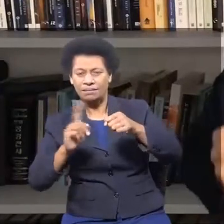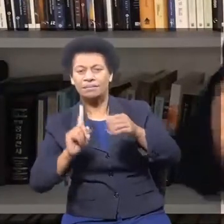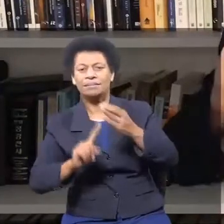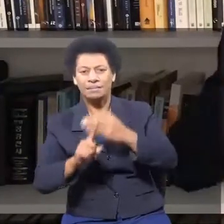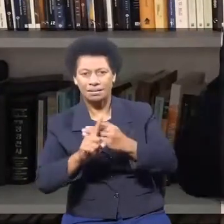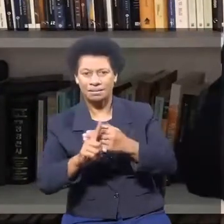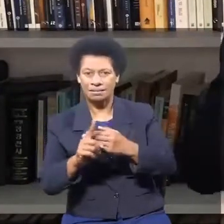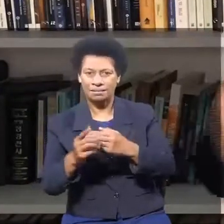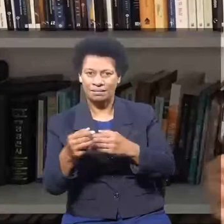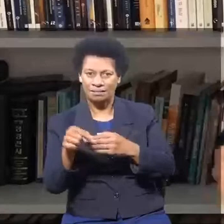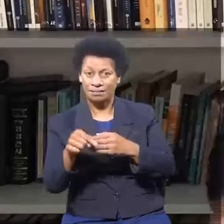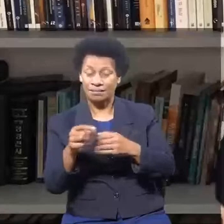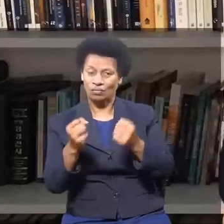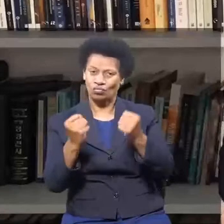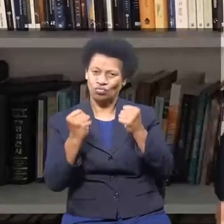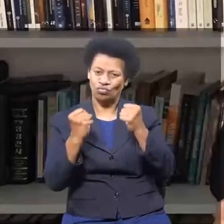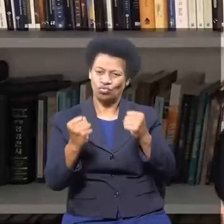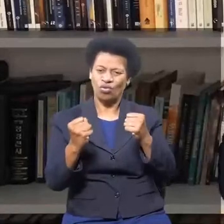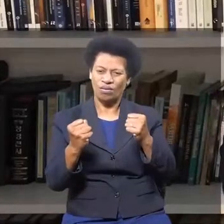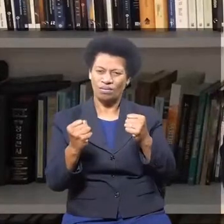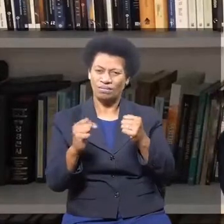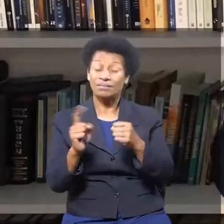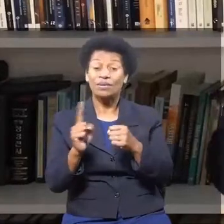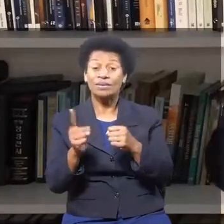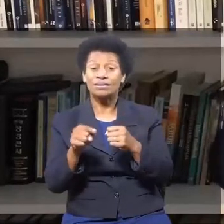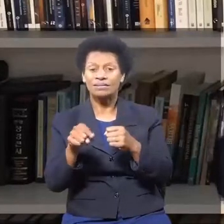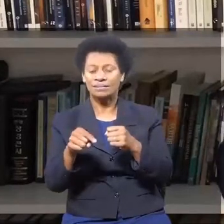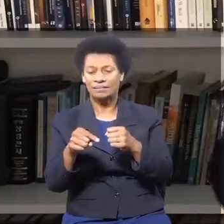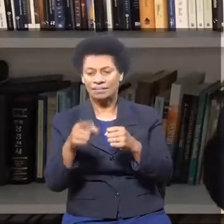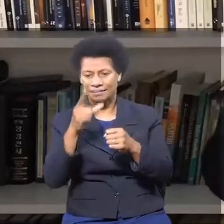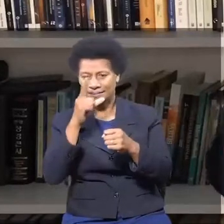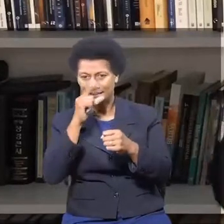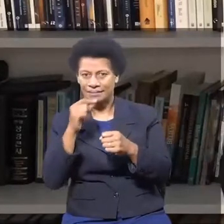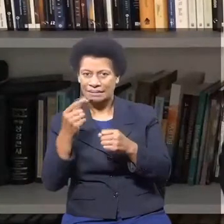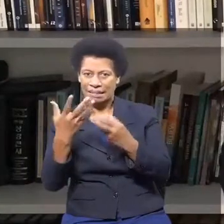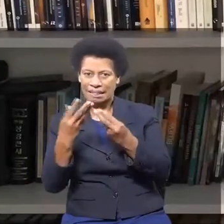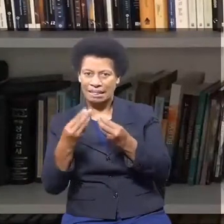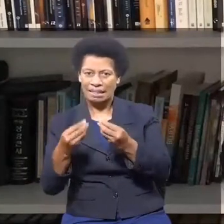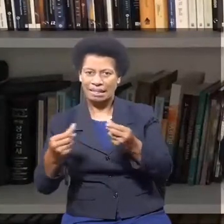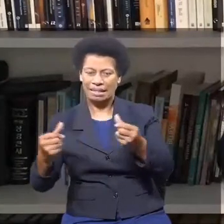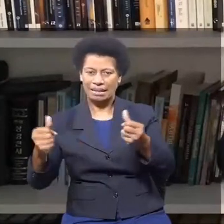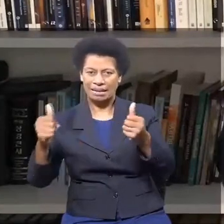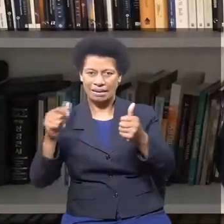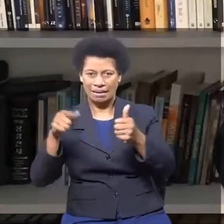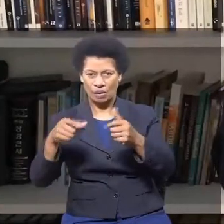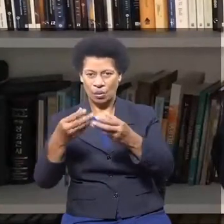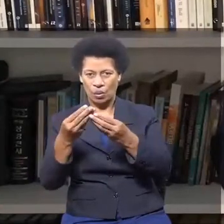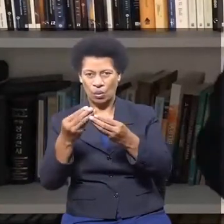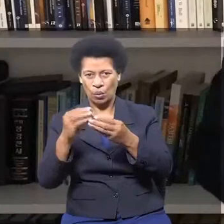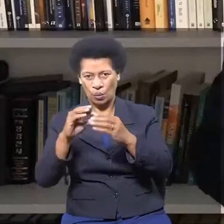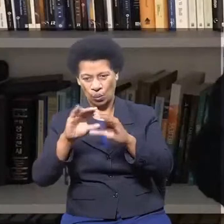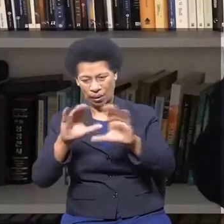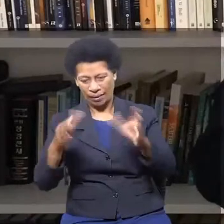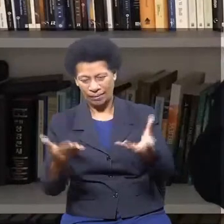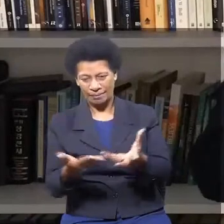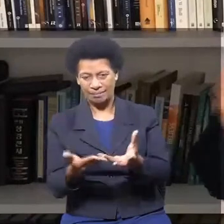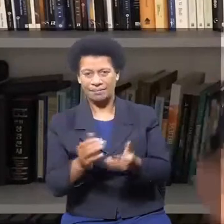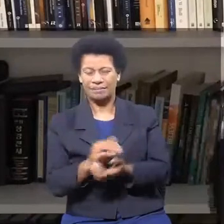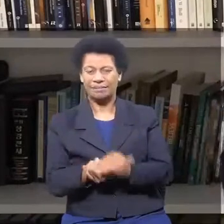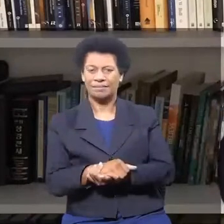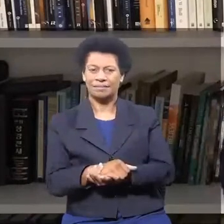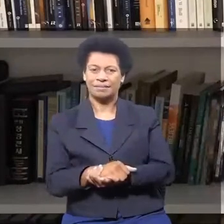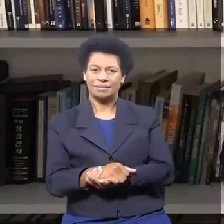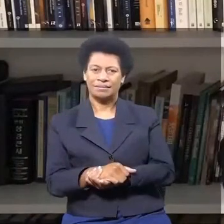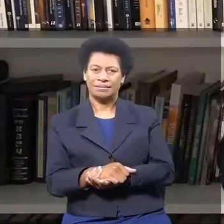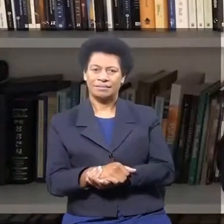field would have been so strong that it would have literally melted our Earth. So to